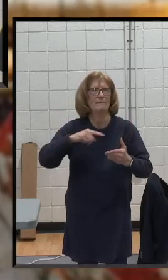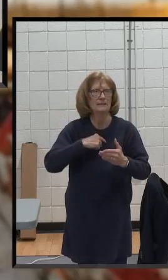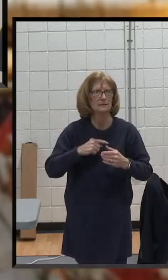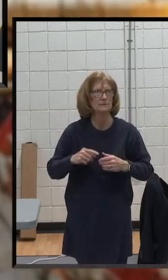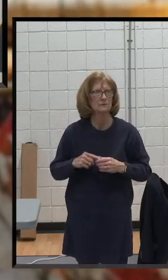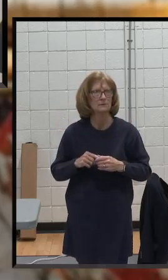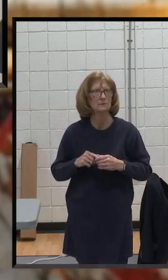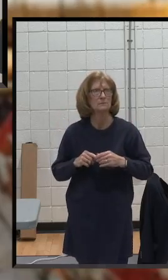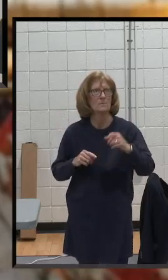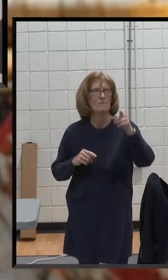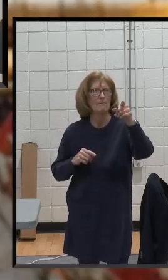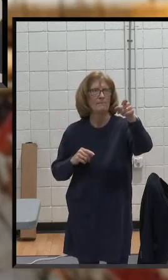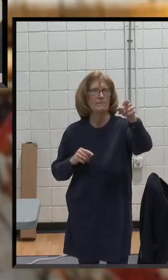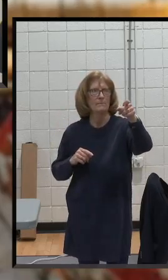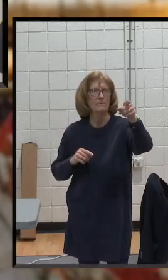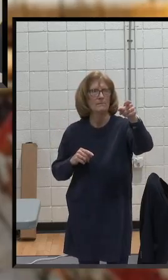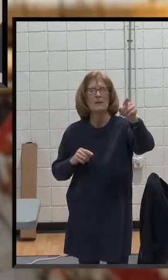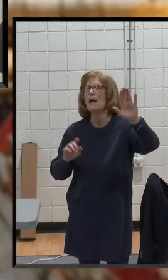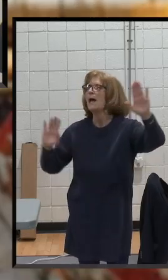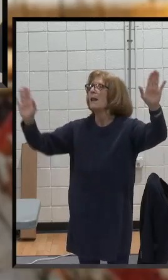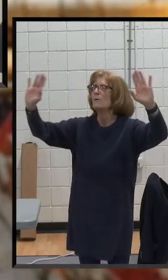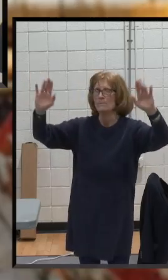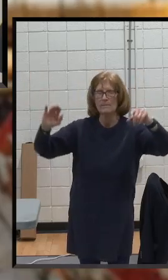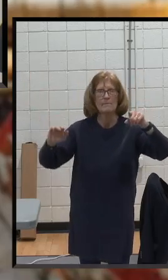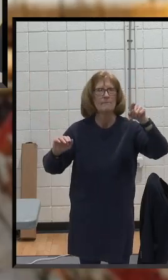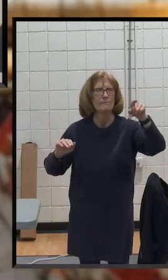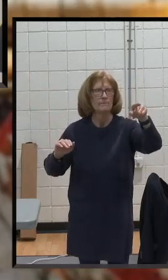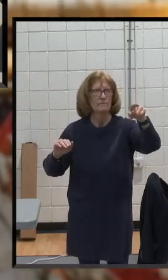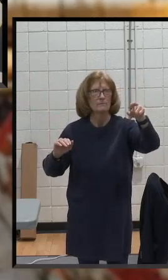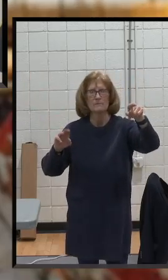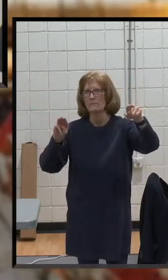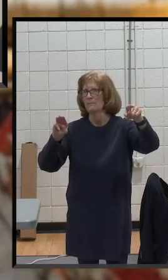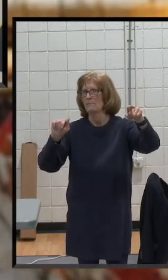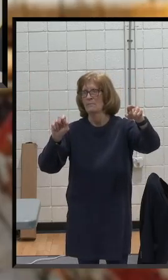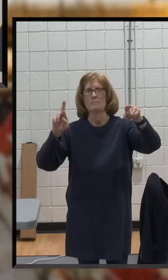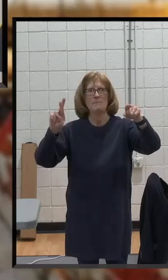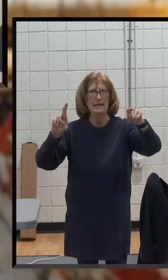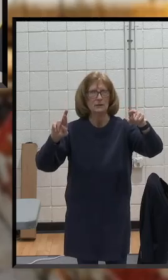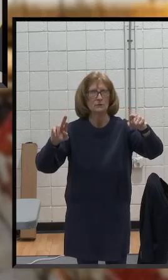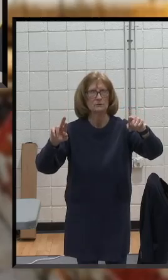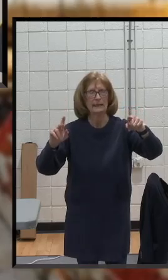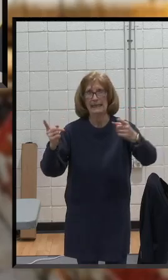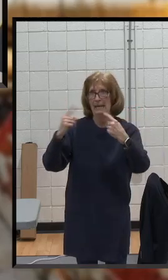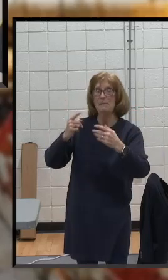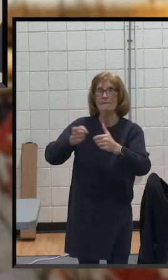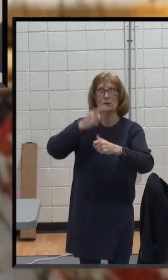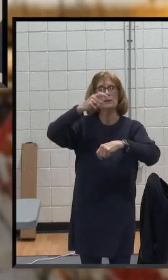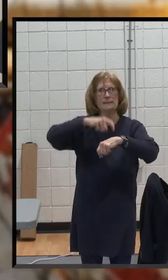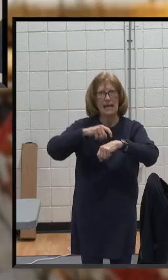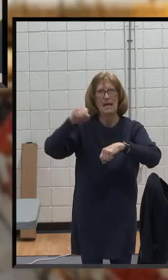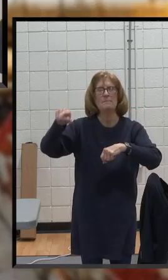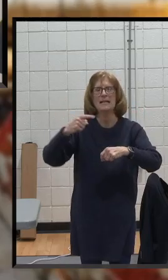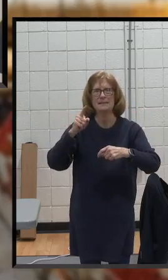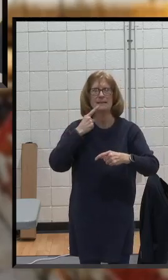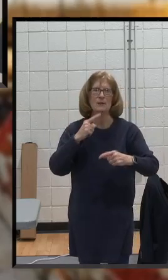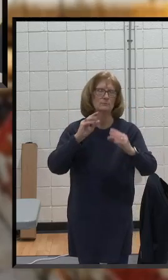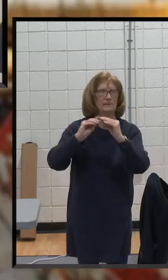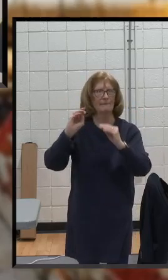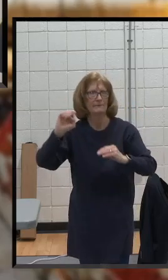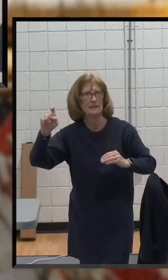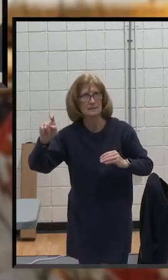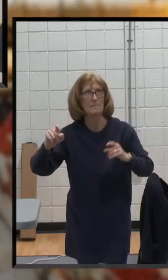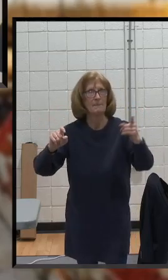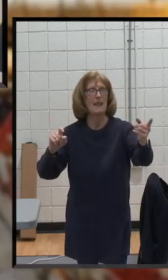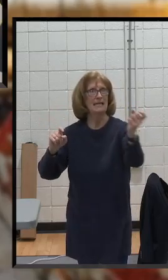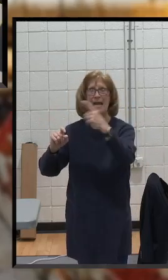When they first came here, I love everybody. When they first came here to tell us about the Swindell Bridge, the first time they were working on it, that question